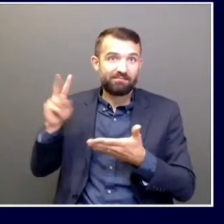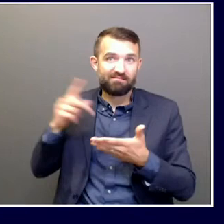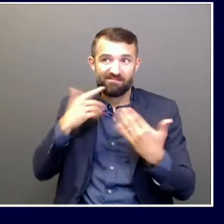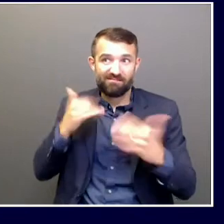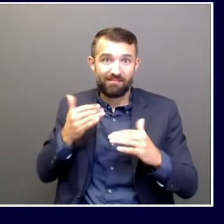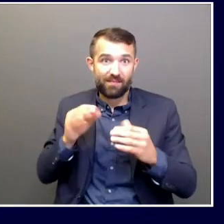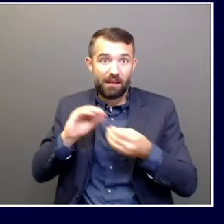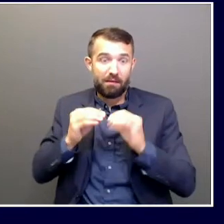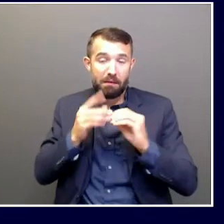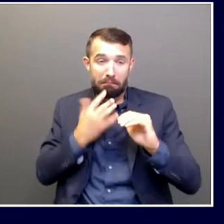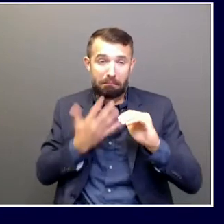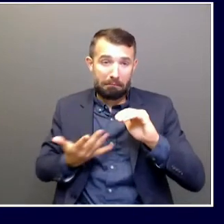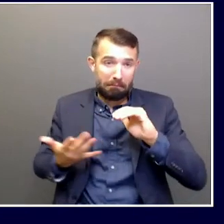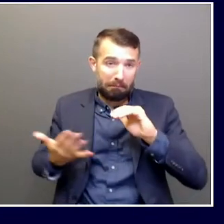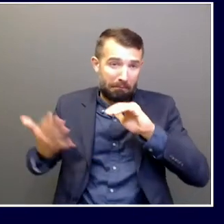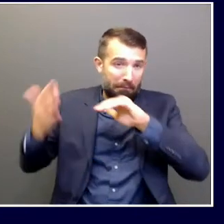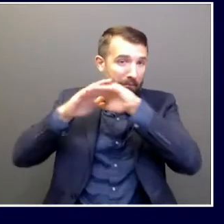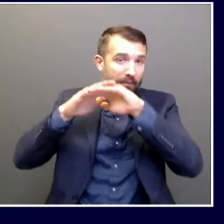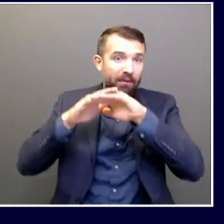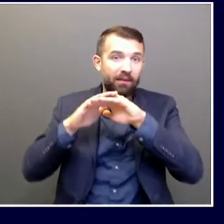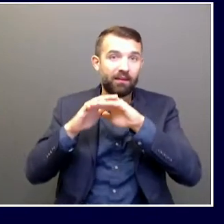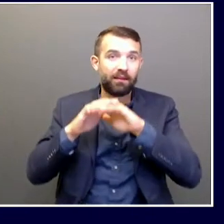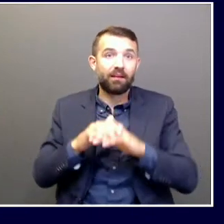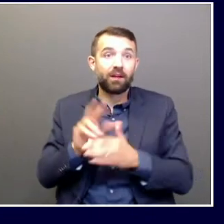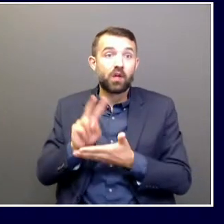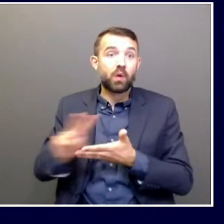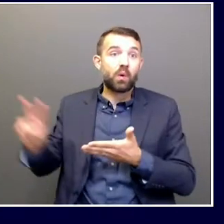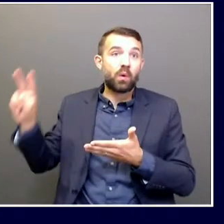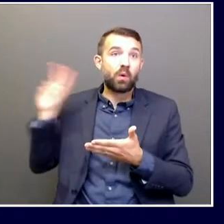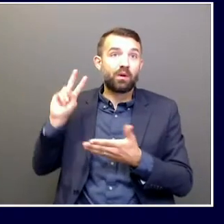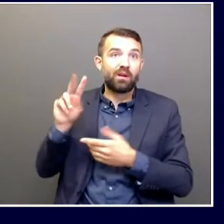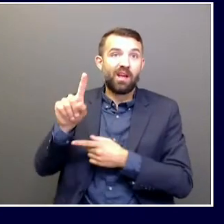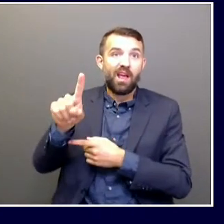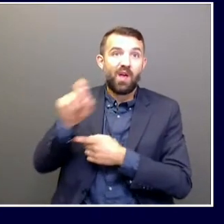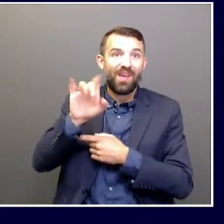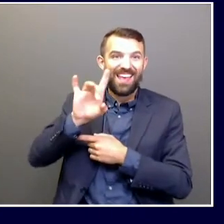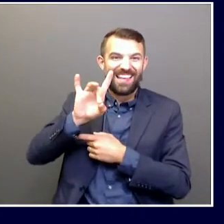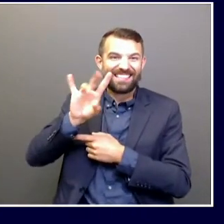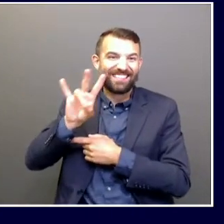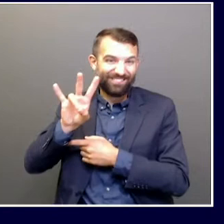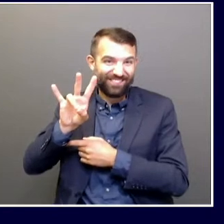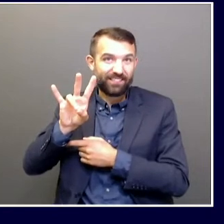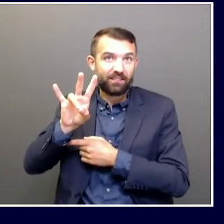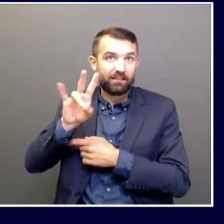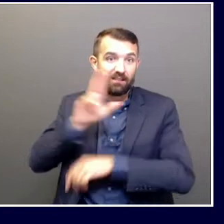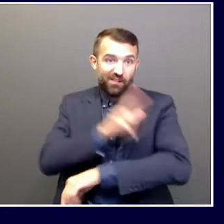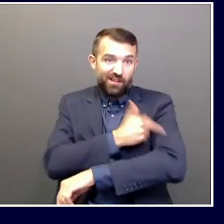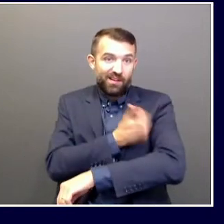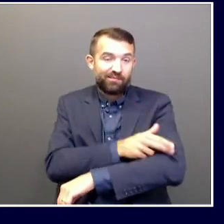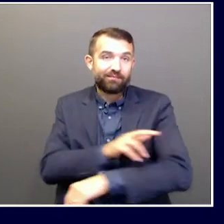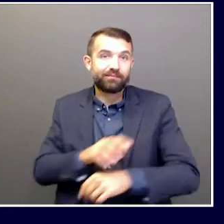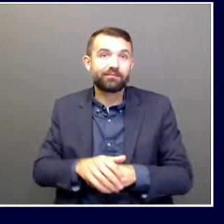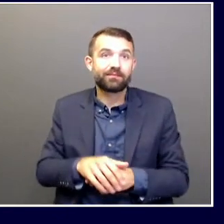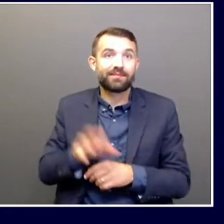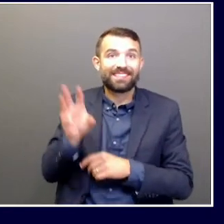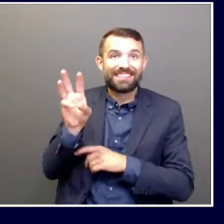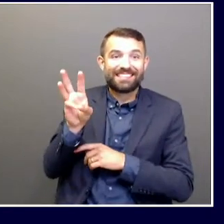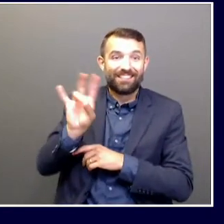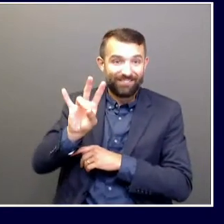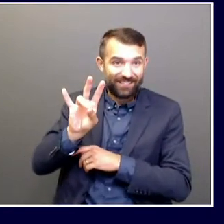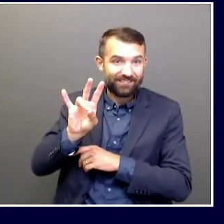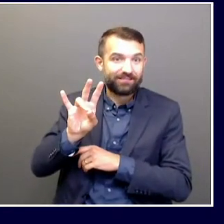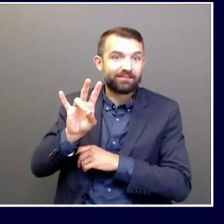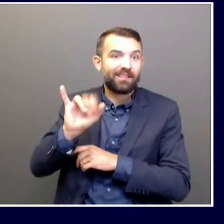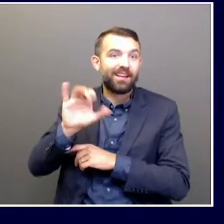ago, 187 people were in the hospital, 67 were in the ICU, and 32 were